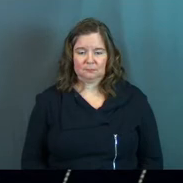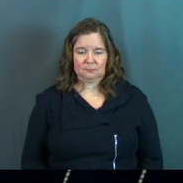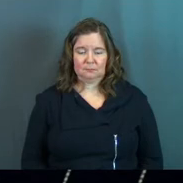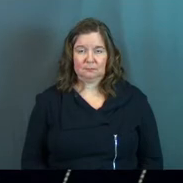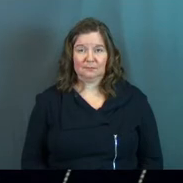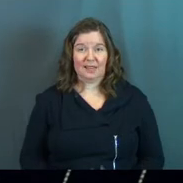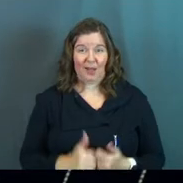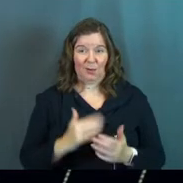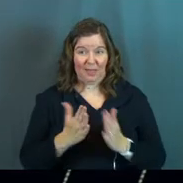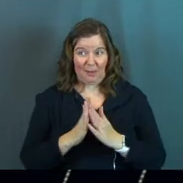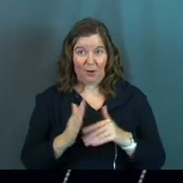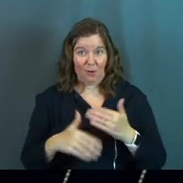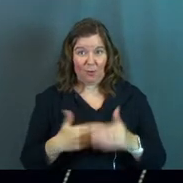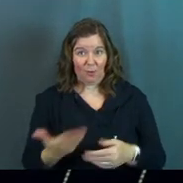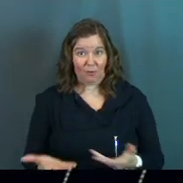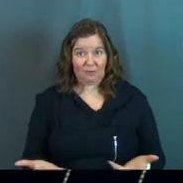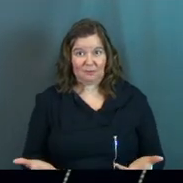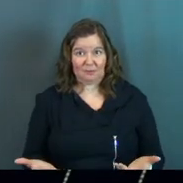How's that prayer go?